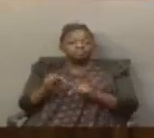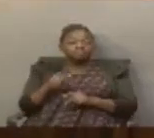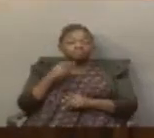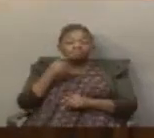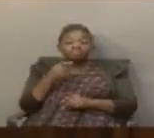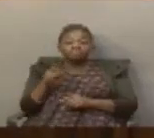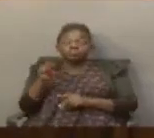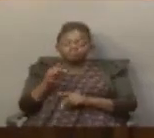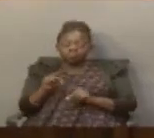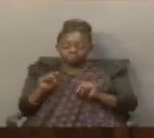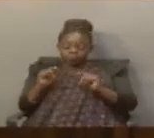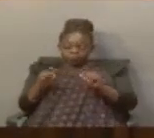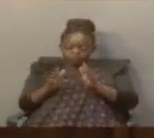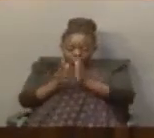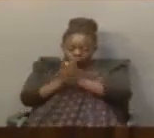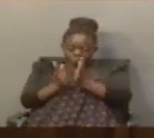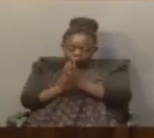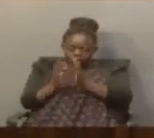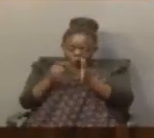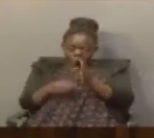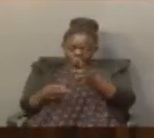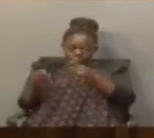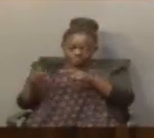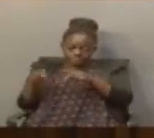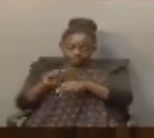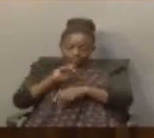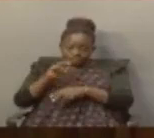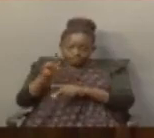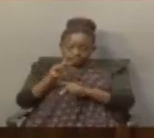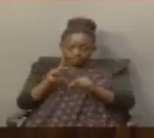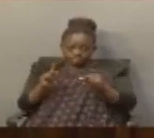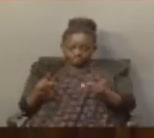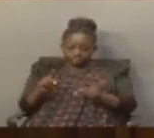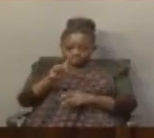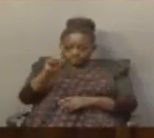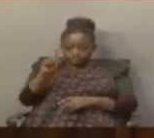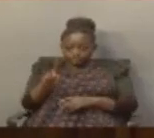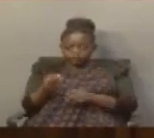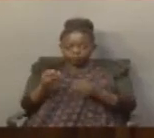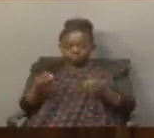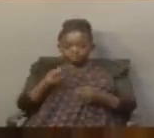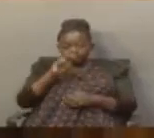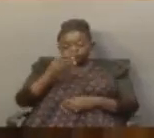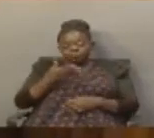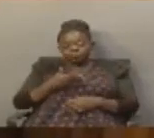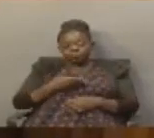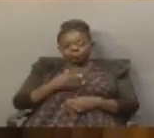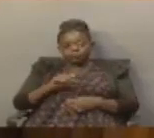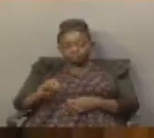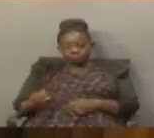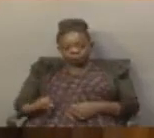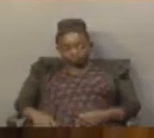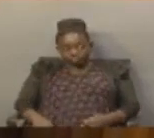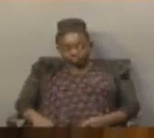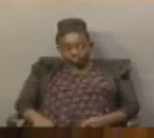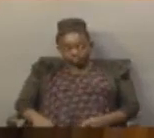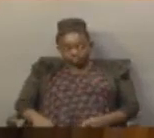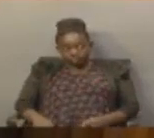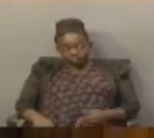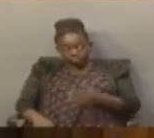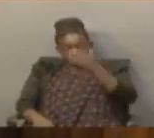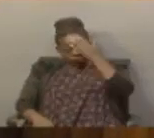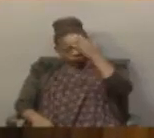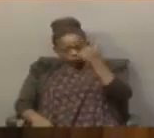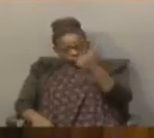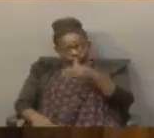bajje batunyonyole ki ekigenda mu maaso kubanga n'abantu baffe ebibuuzo batubuuza bingi ate answers tuziina. Lwaki baagala